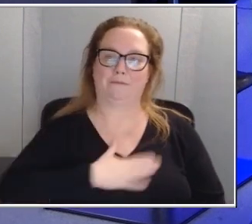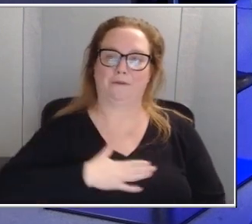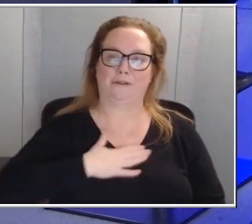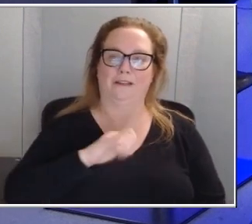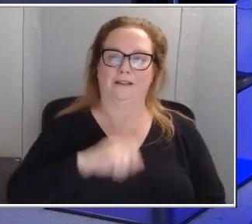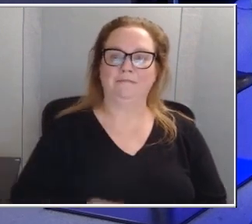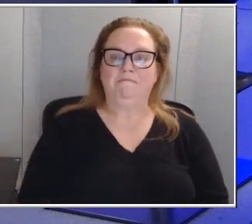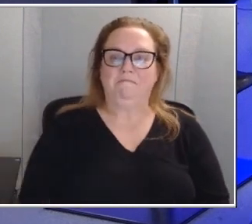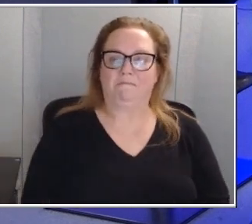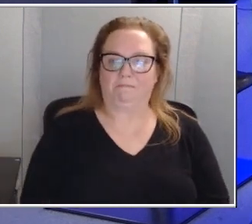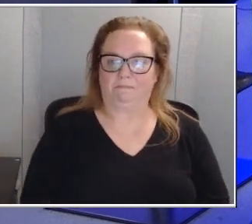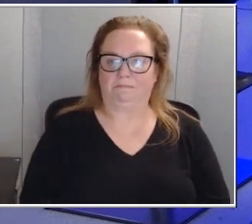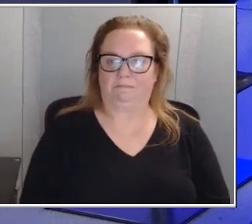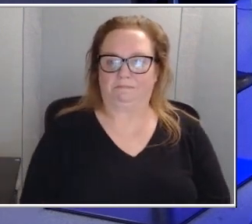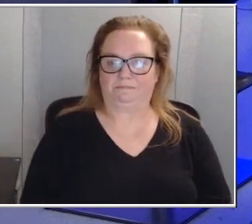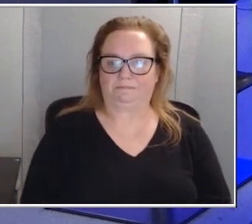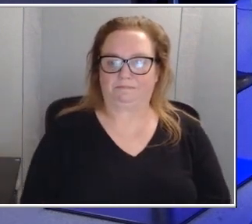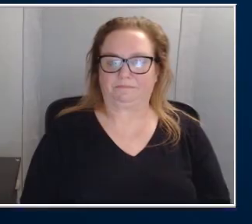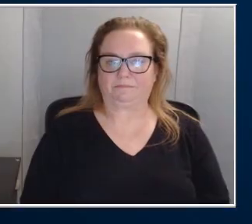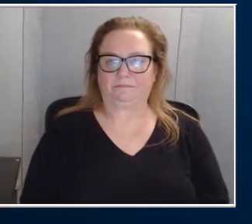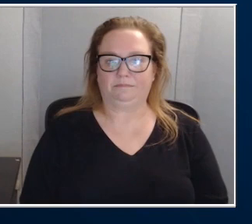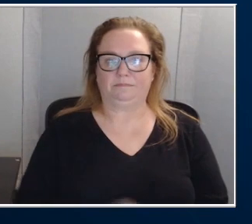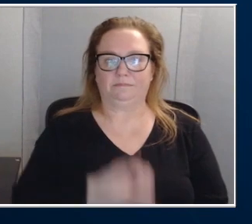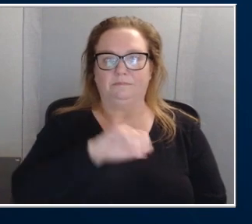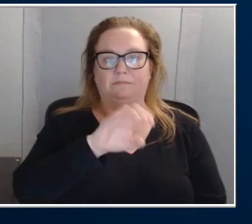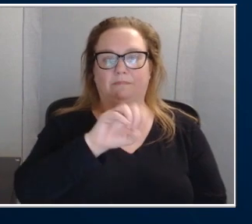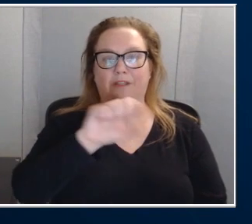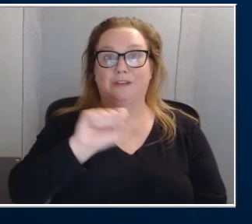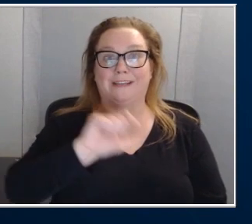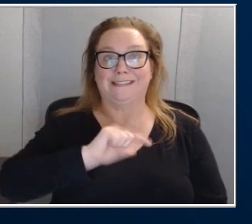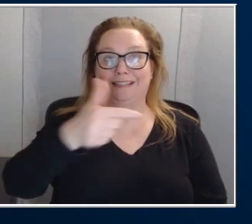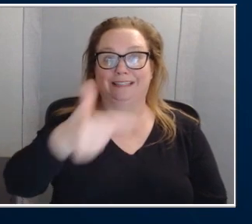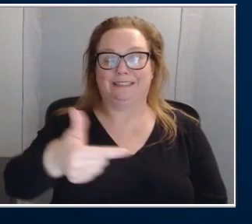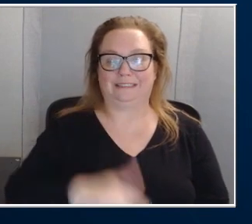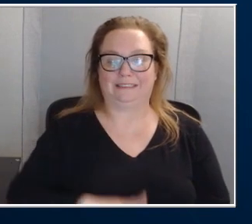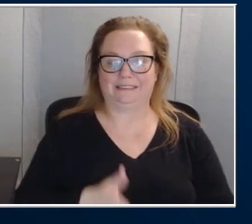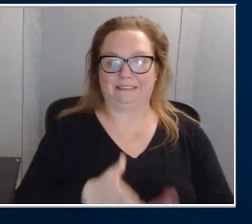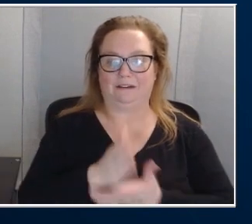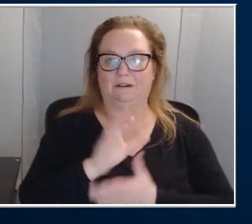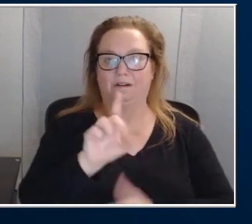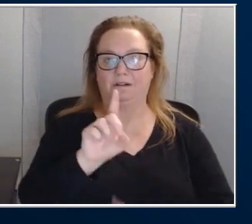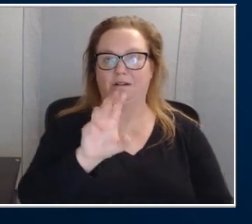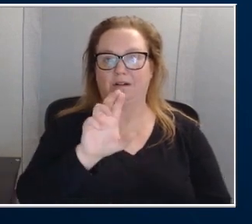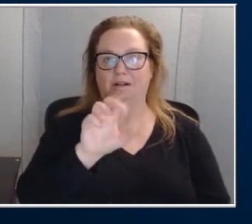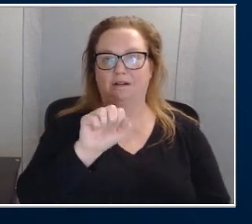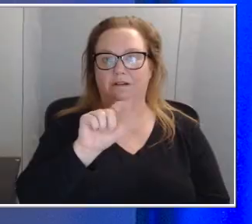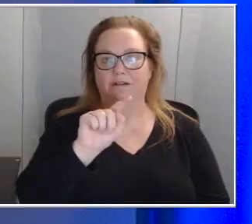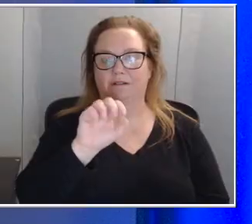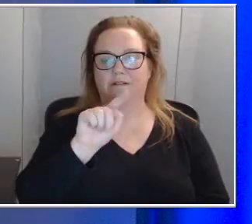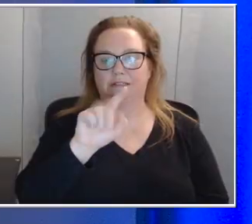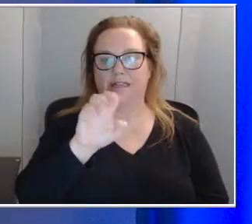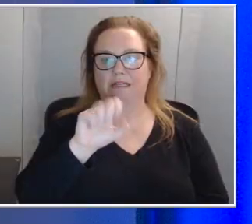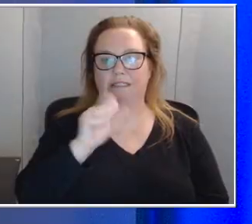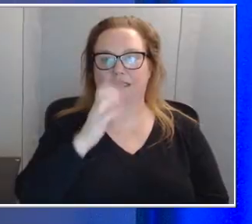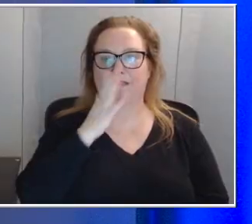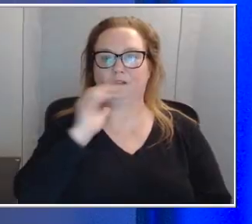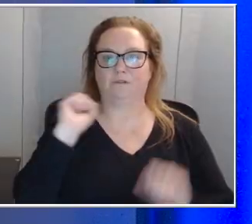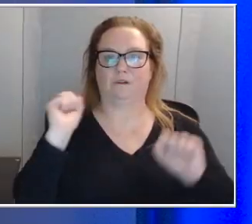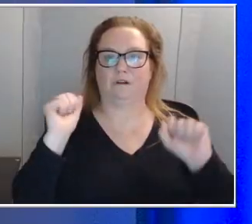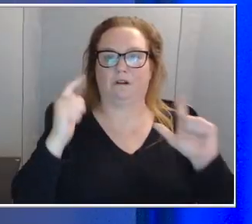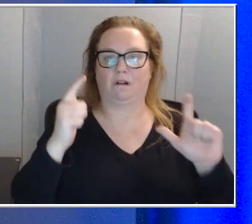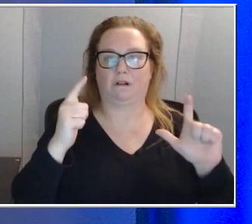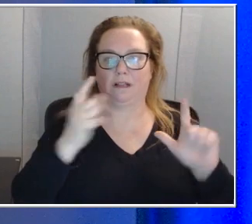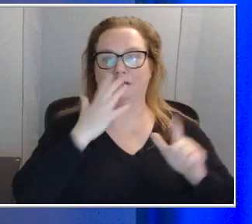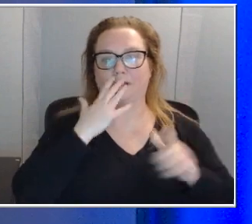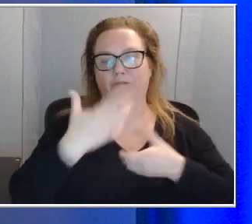you all. man. You're not. All right. Jess, back to you. All right, Dr. Stites, thank you to you and all of our guests today. Also, thank you for being a part of